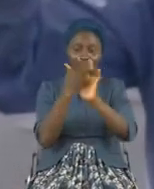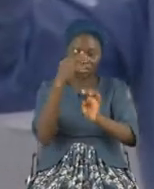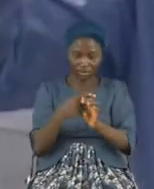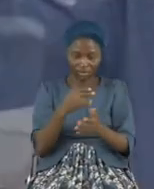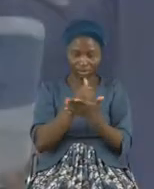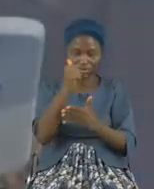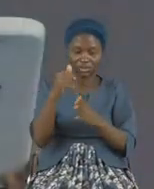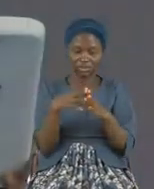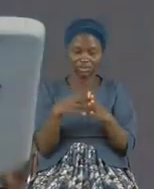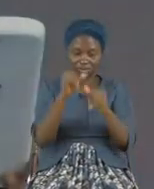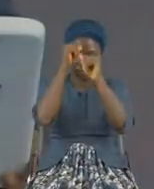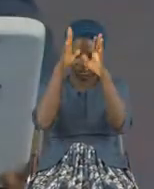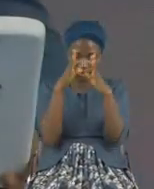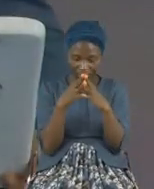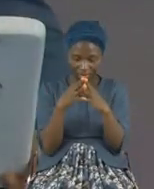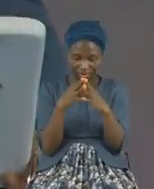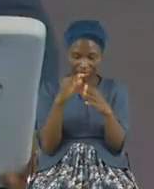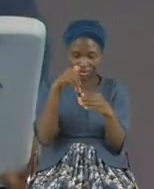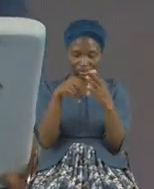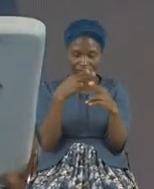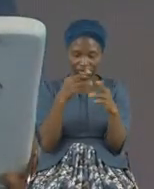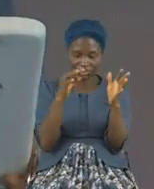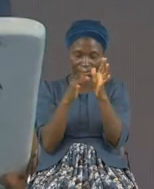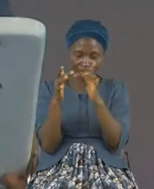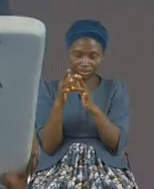Father, in the name of Jesus,